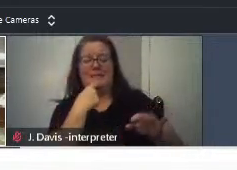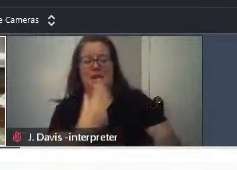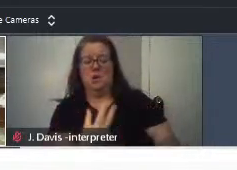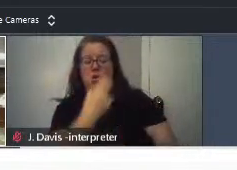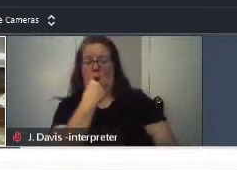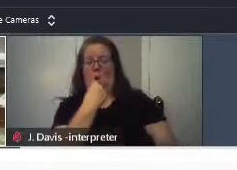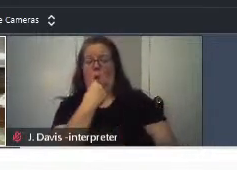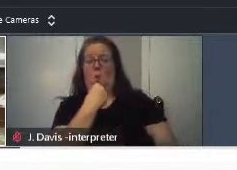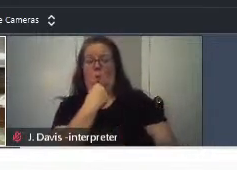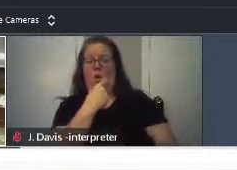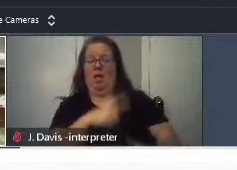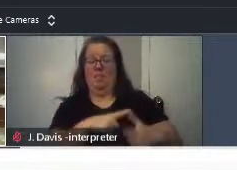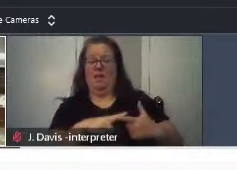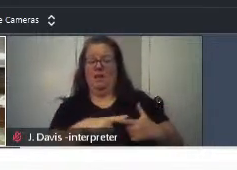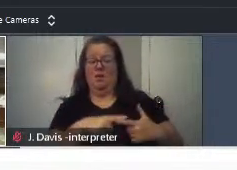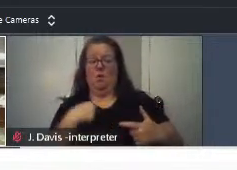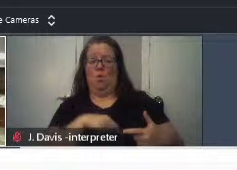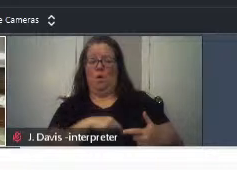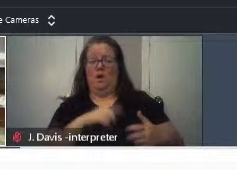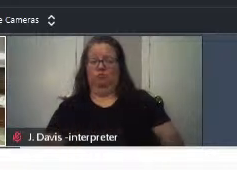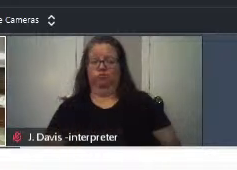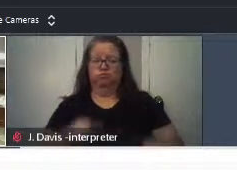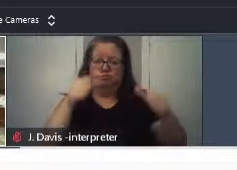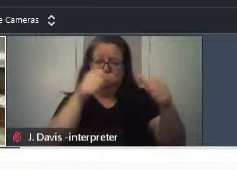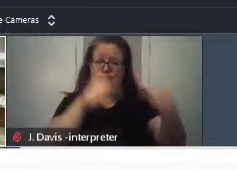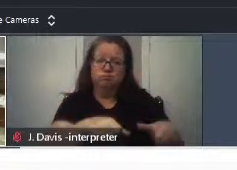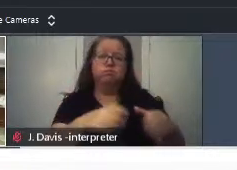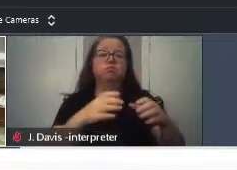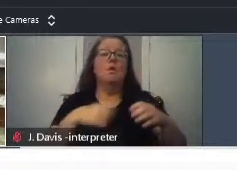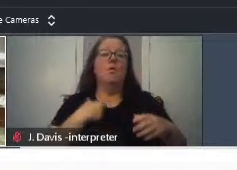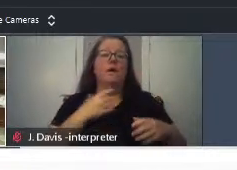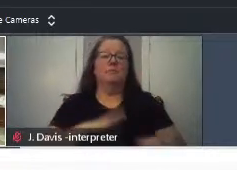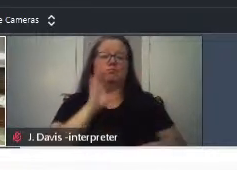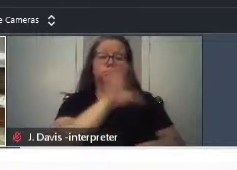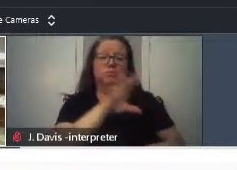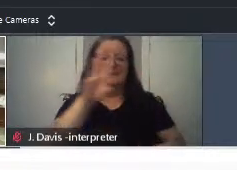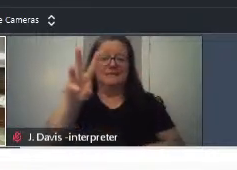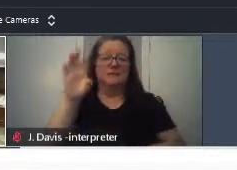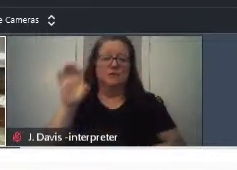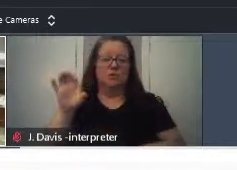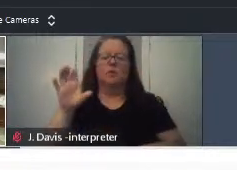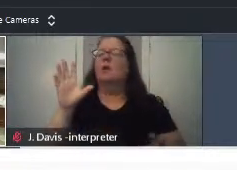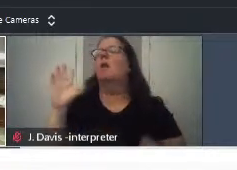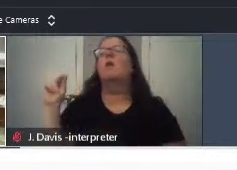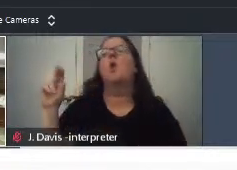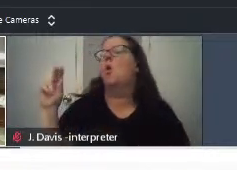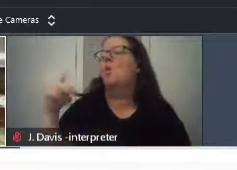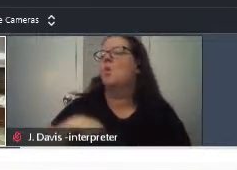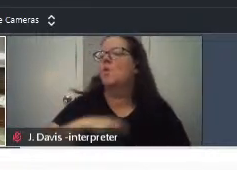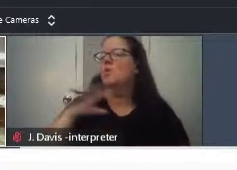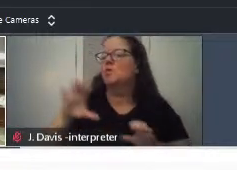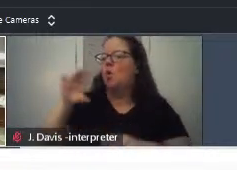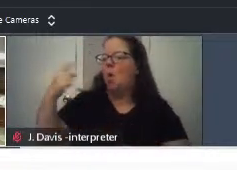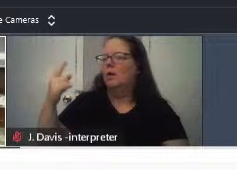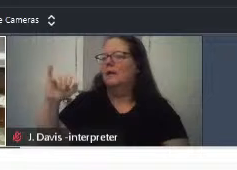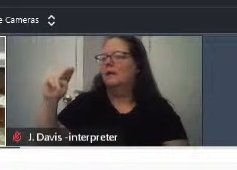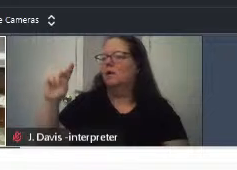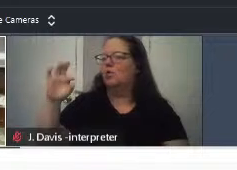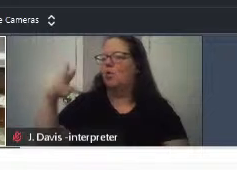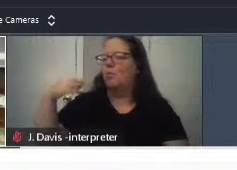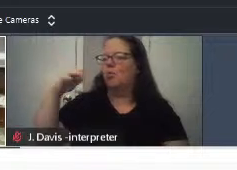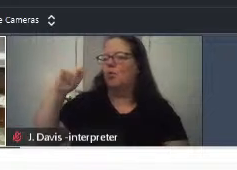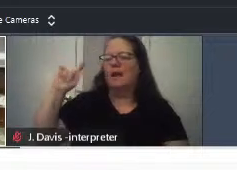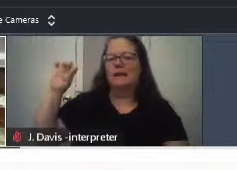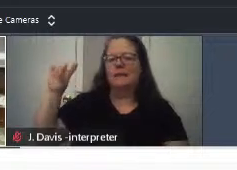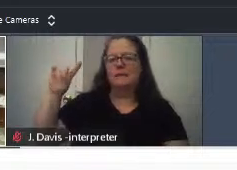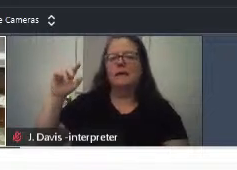we'll just be putting the $600,000 bill? No. We'll do our incorporated area, but it will be informed by, we'll have to